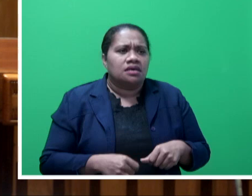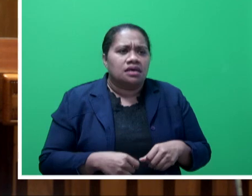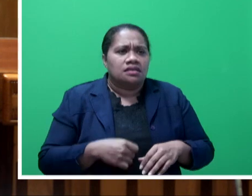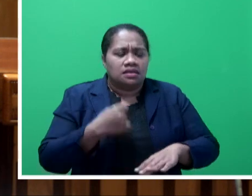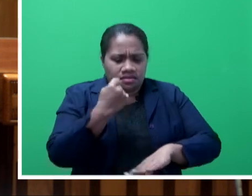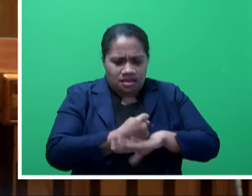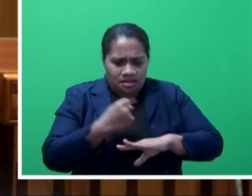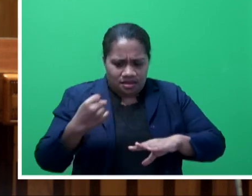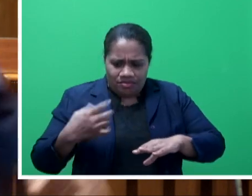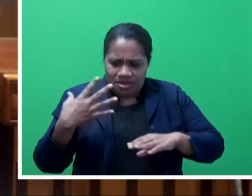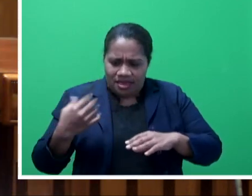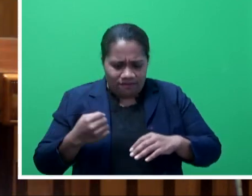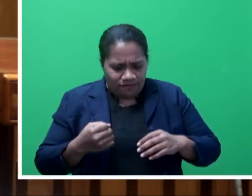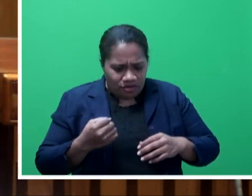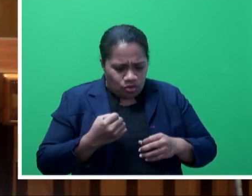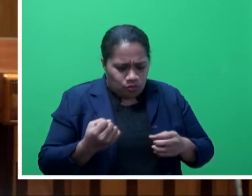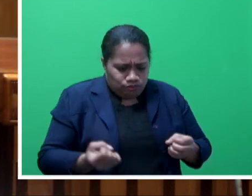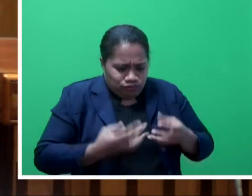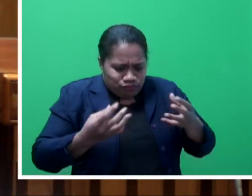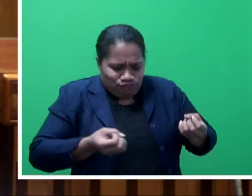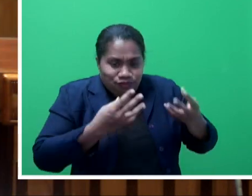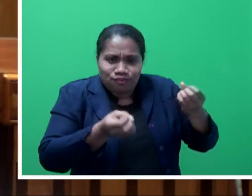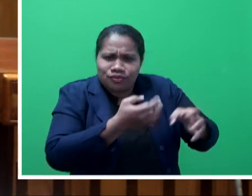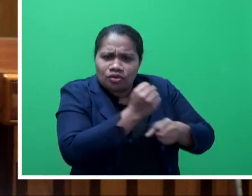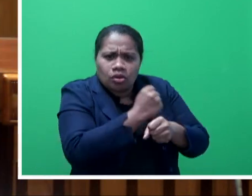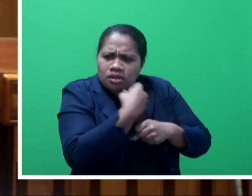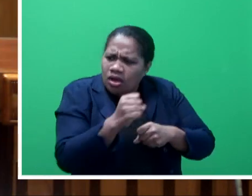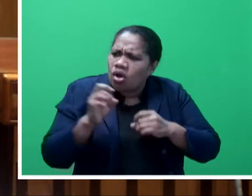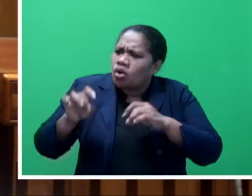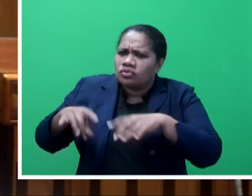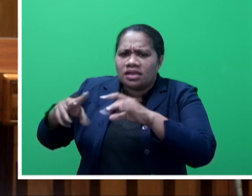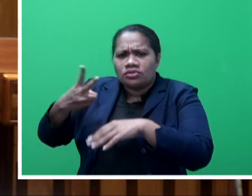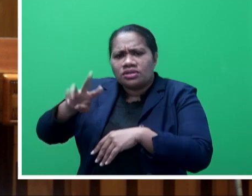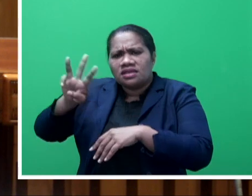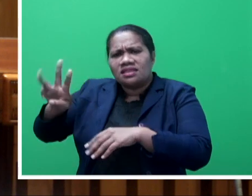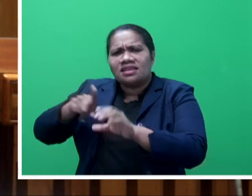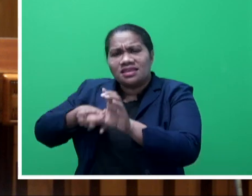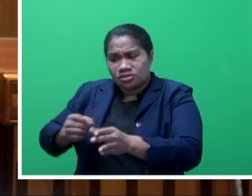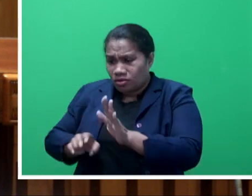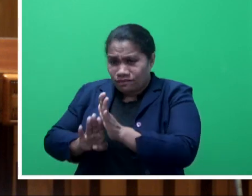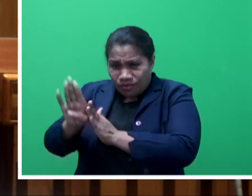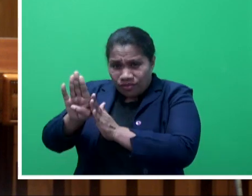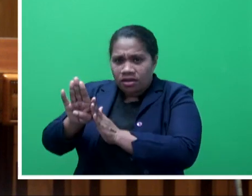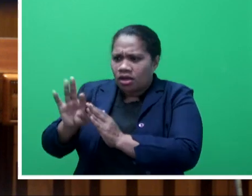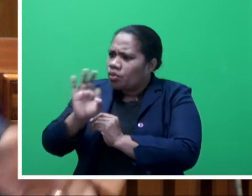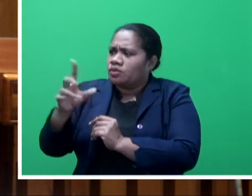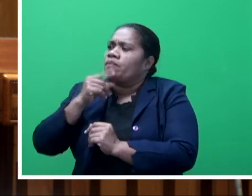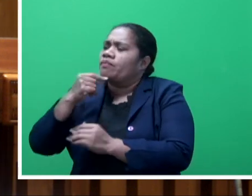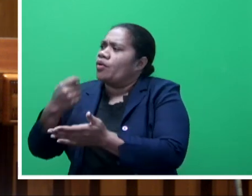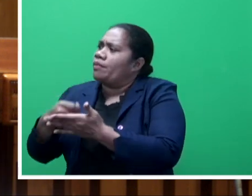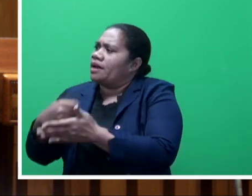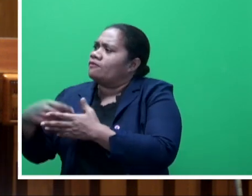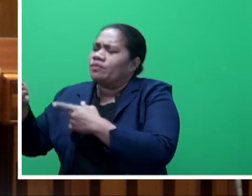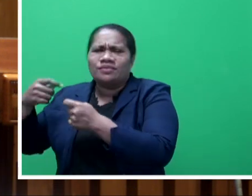gold. If that was the case, Australia with 23 years of growth would not have to go out and borrow money from the market.